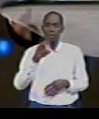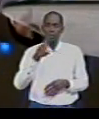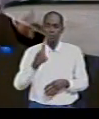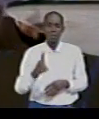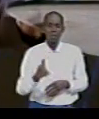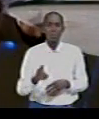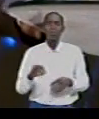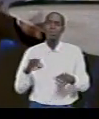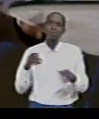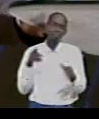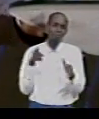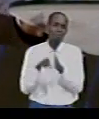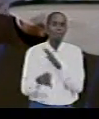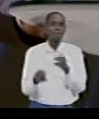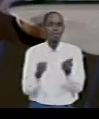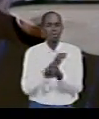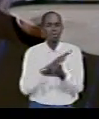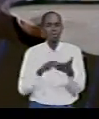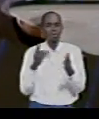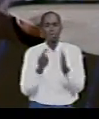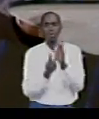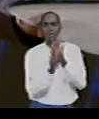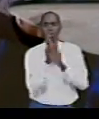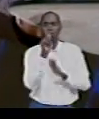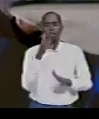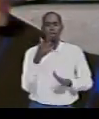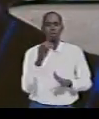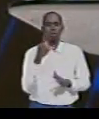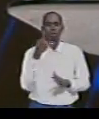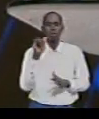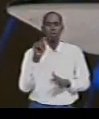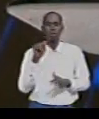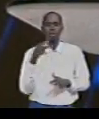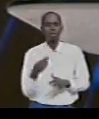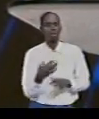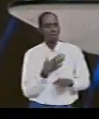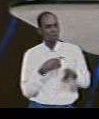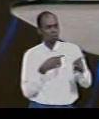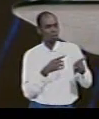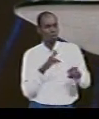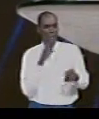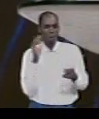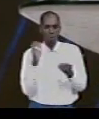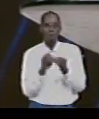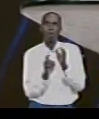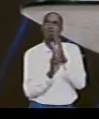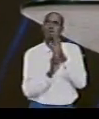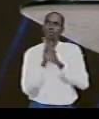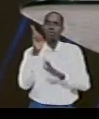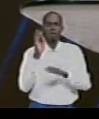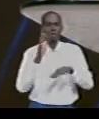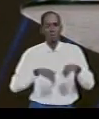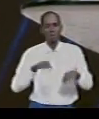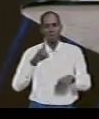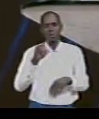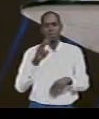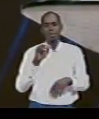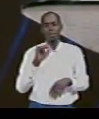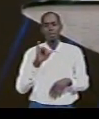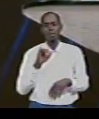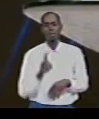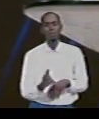and taller and greater than David. What's your problem? Our fears are